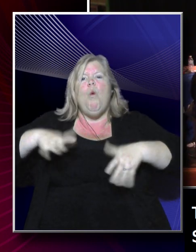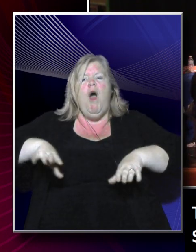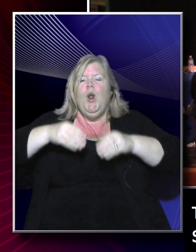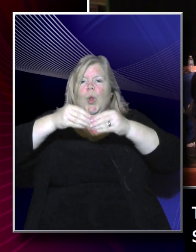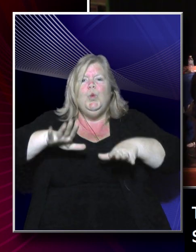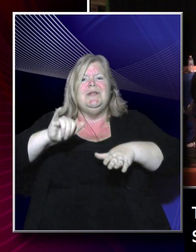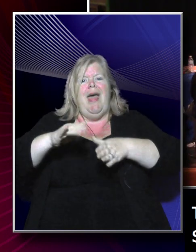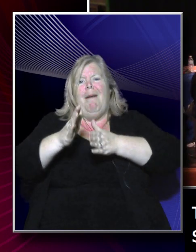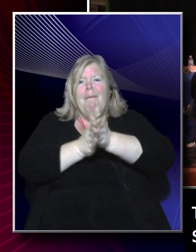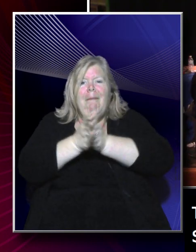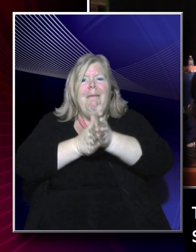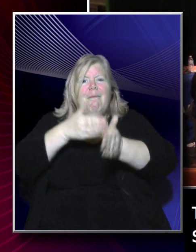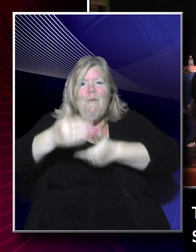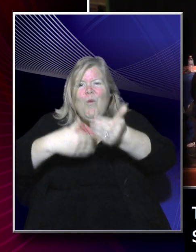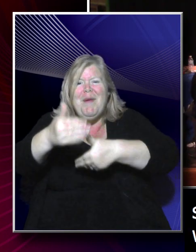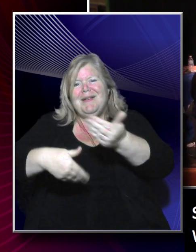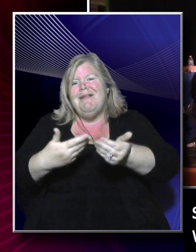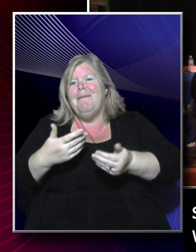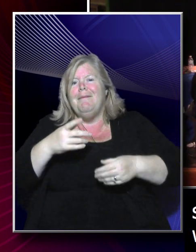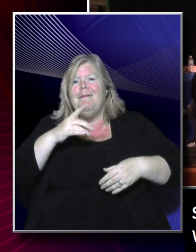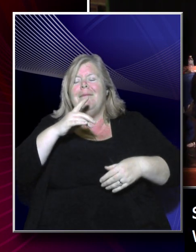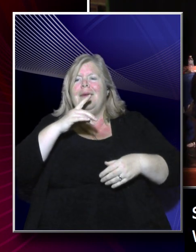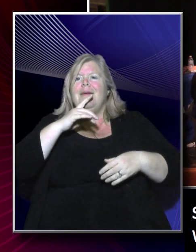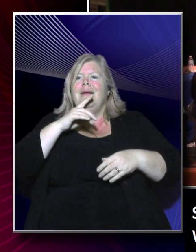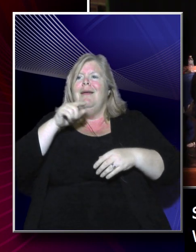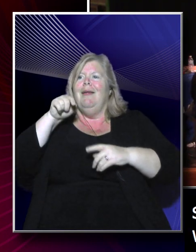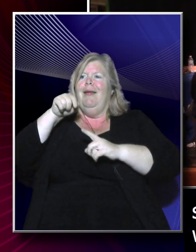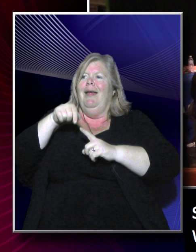momentum. The issue with the